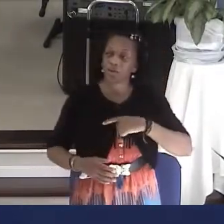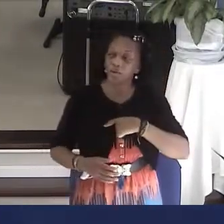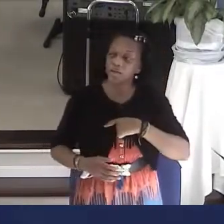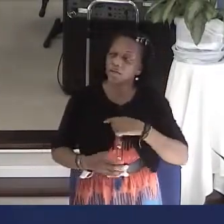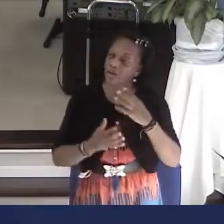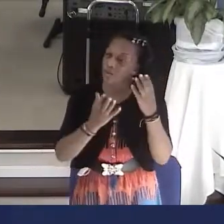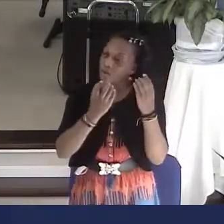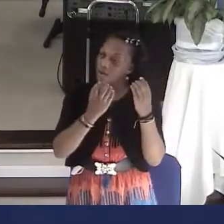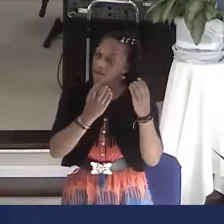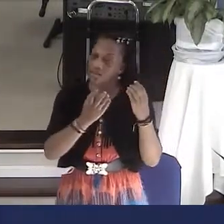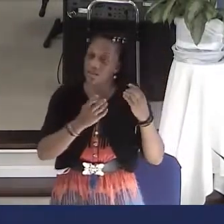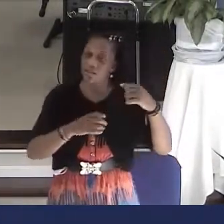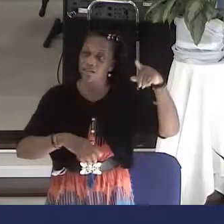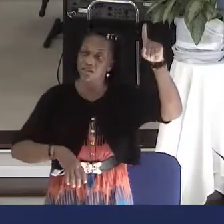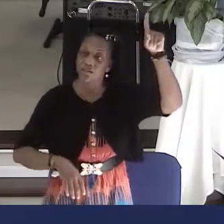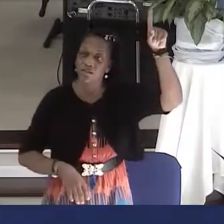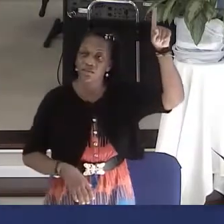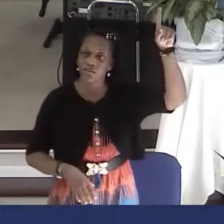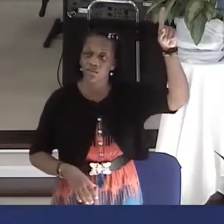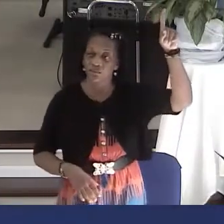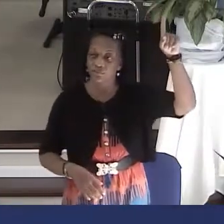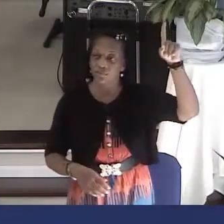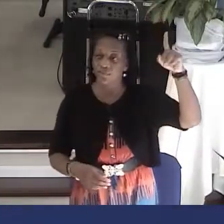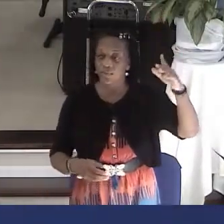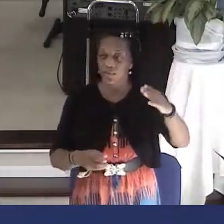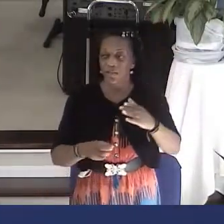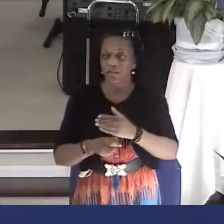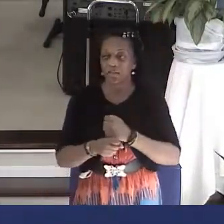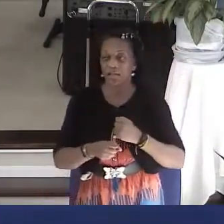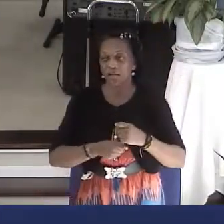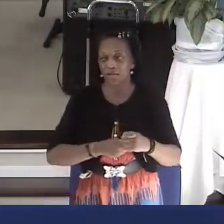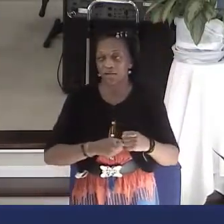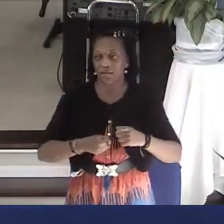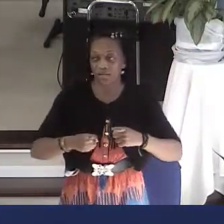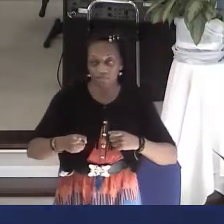all we want is you.